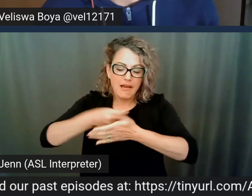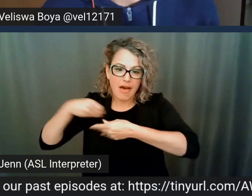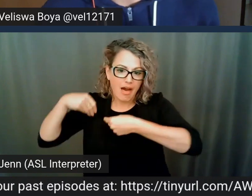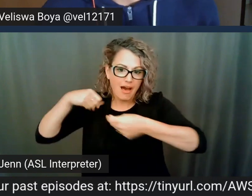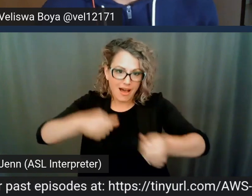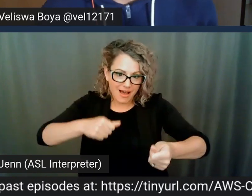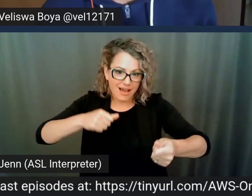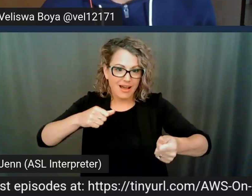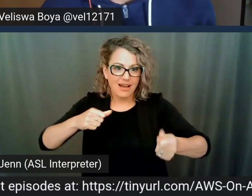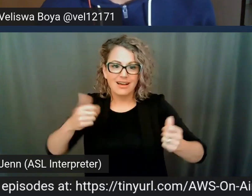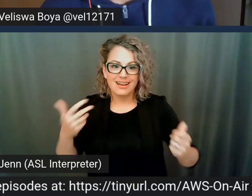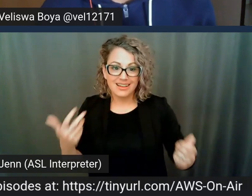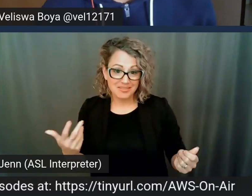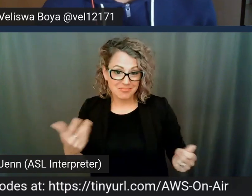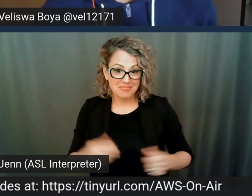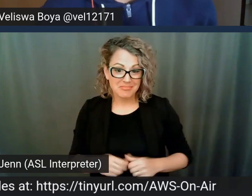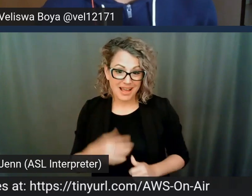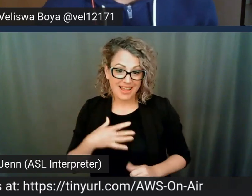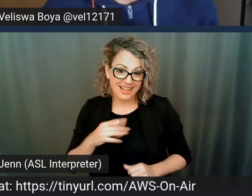systems from scratch.